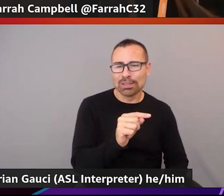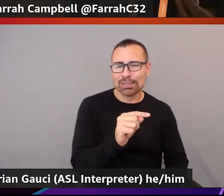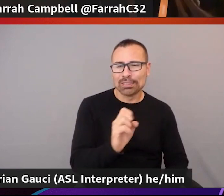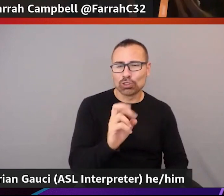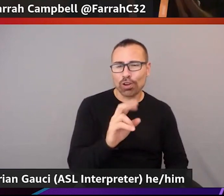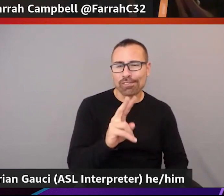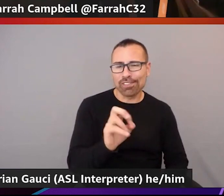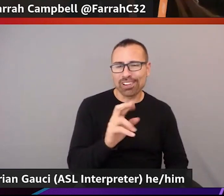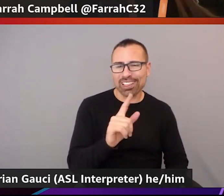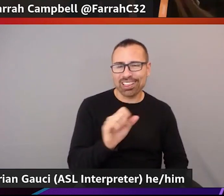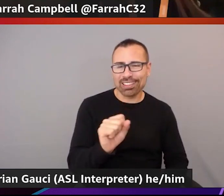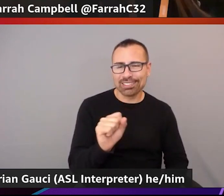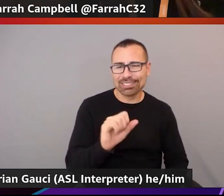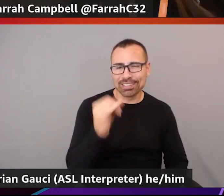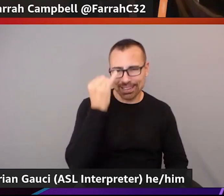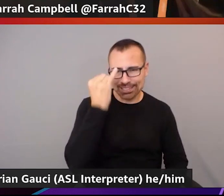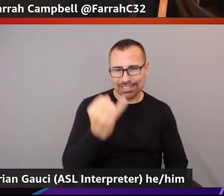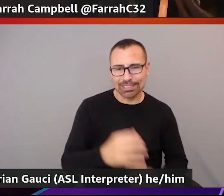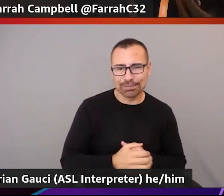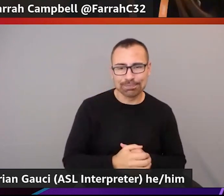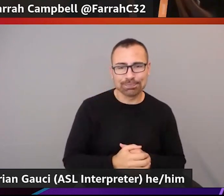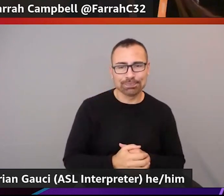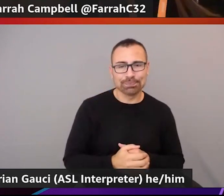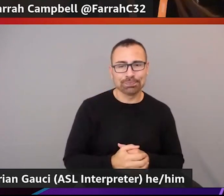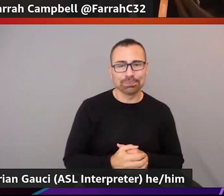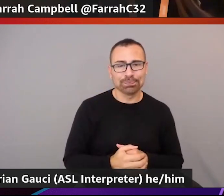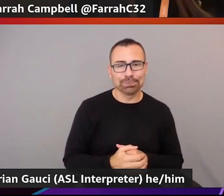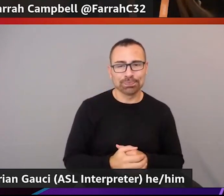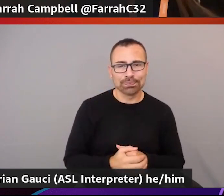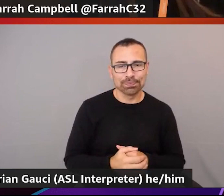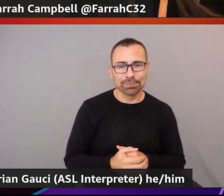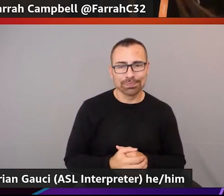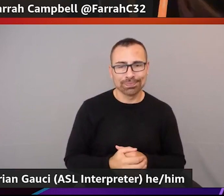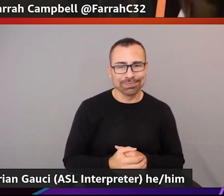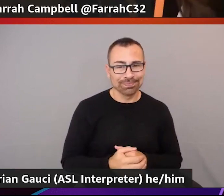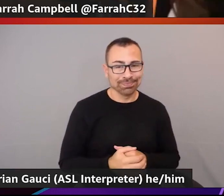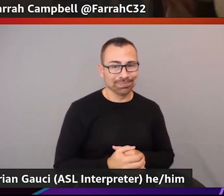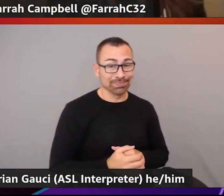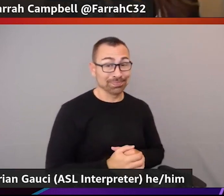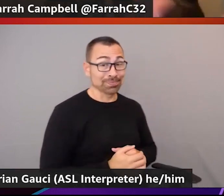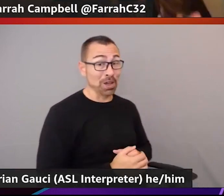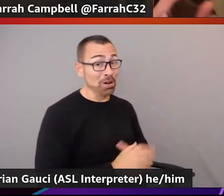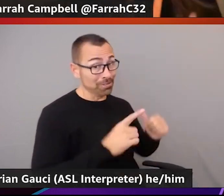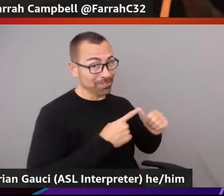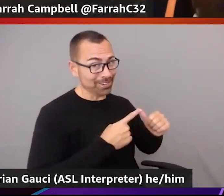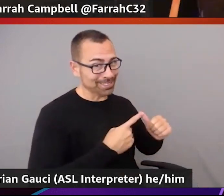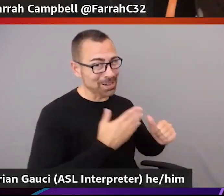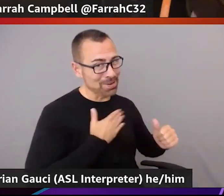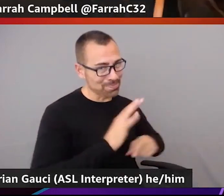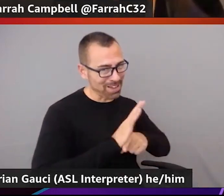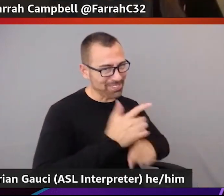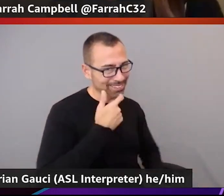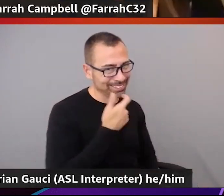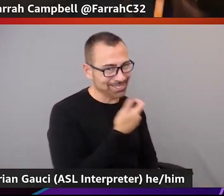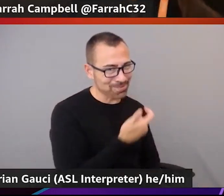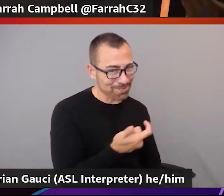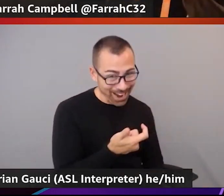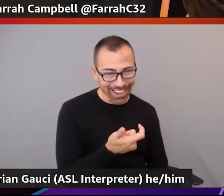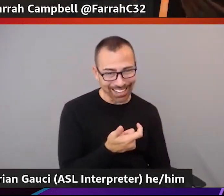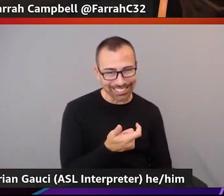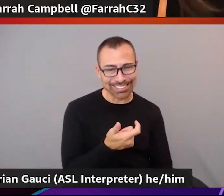serverless ideas? Yeah, short of, go watch my videos. Yes. I mean, there honestly and